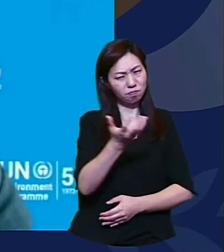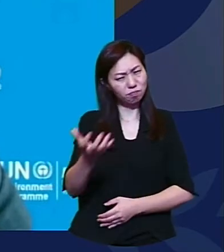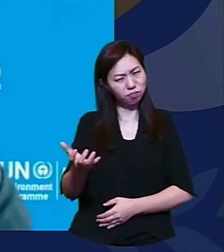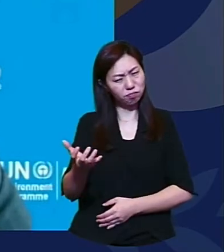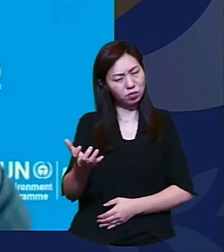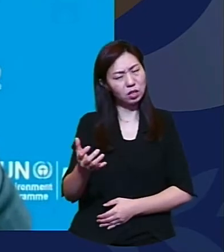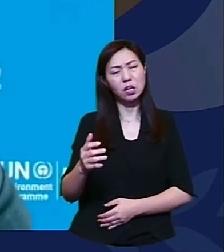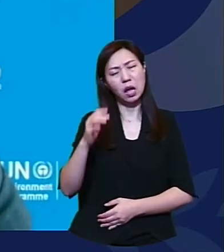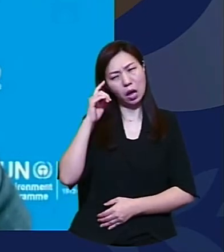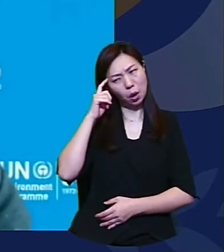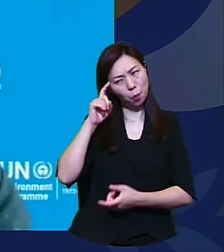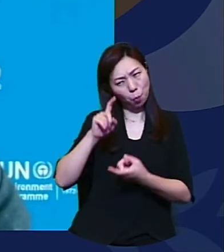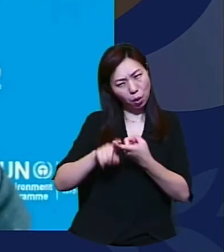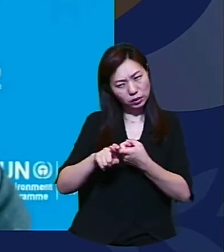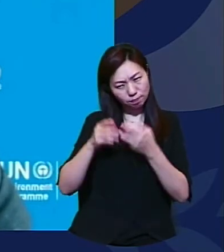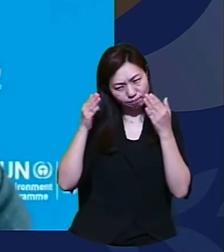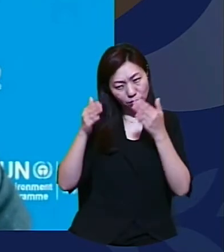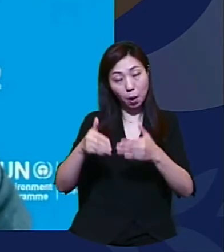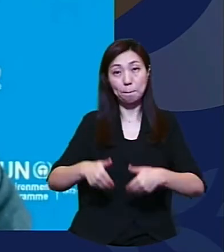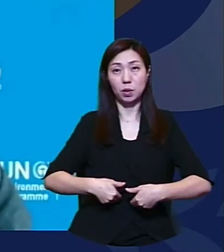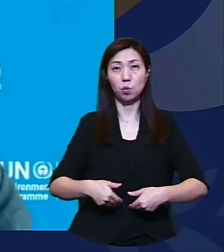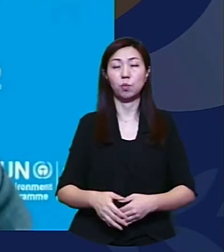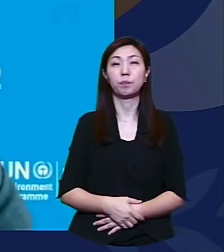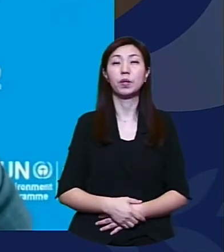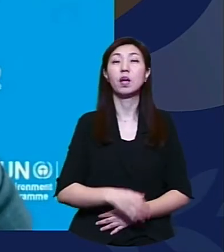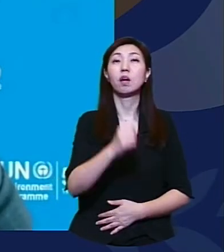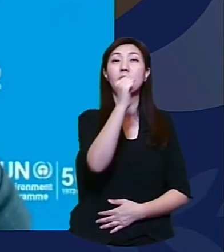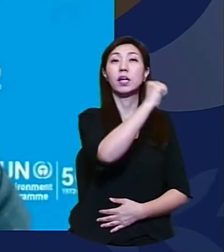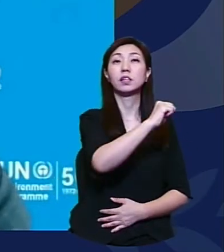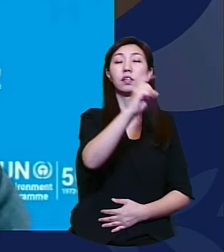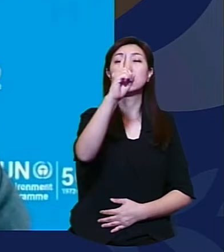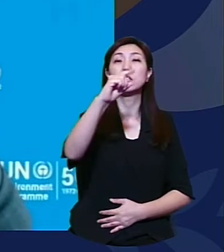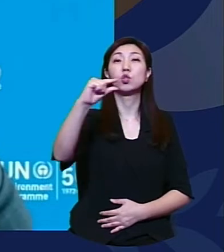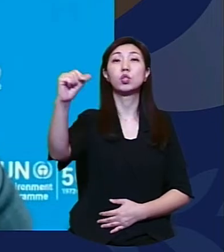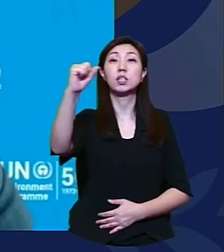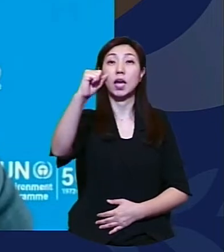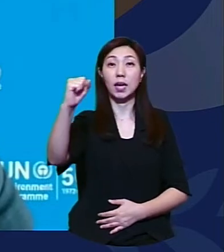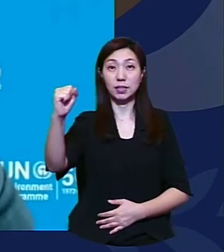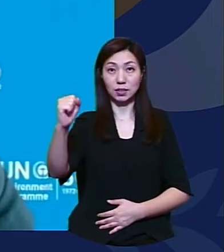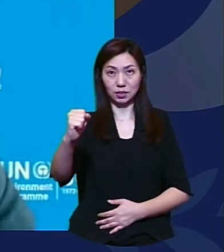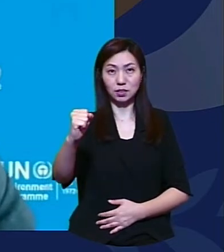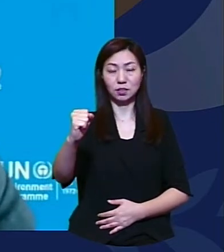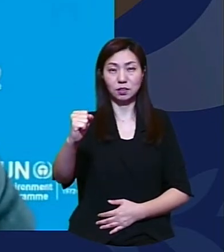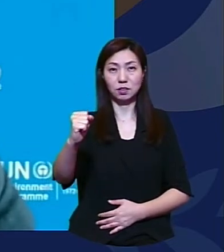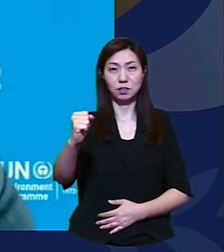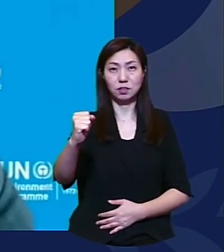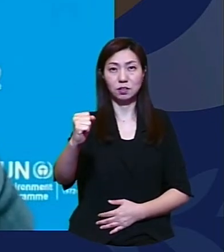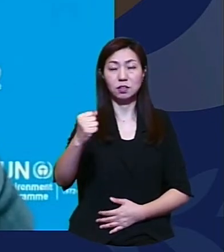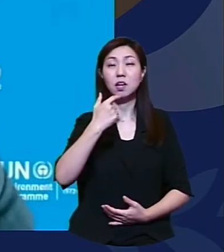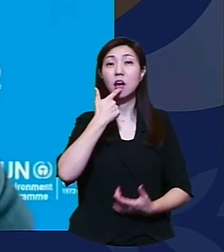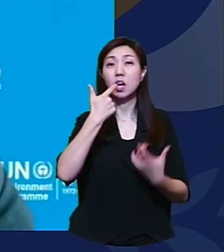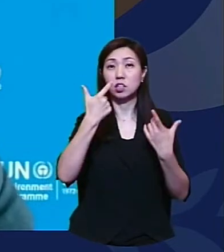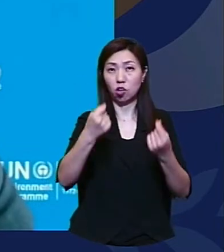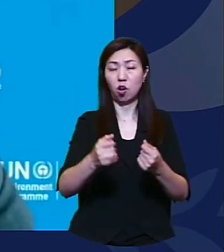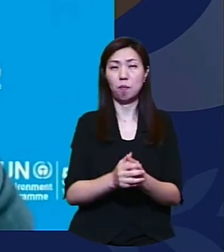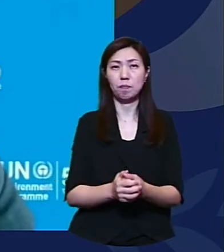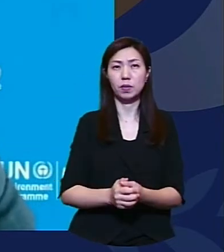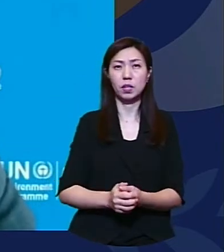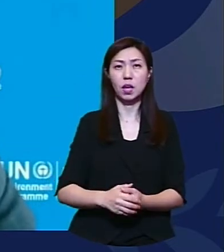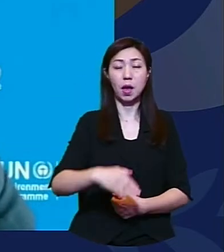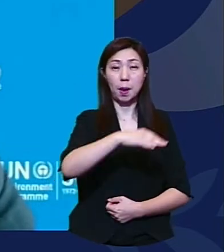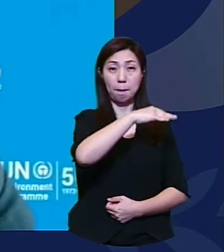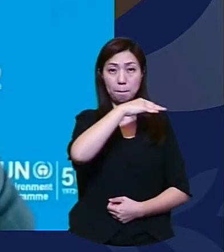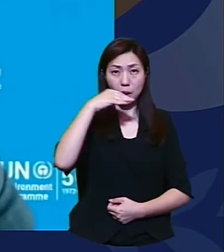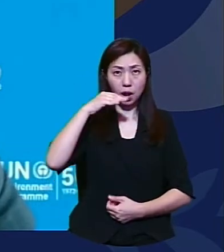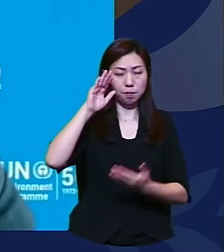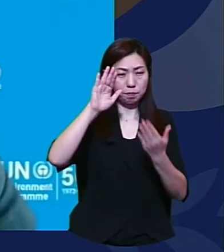SDGs provide a very solid development framework that also